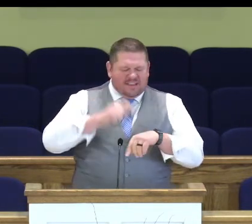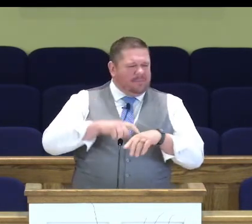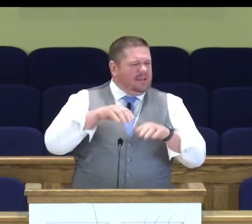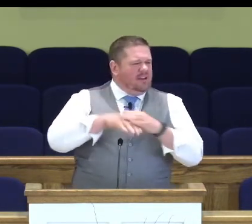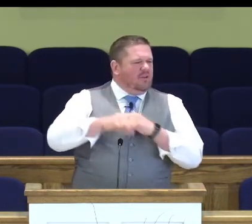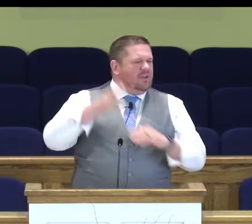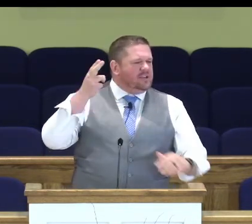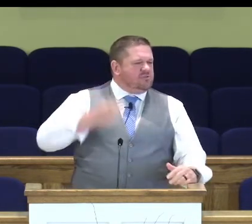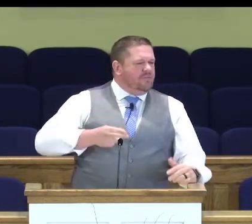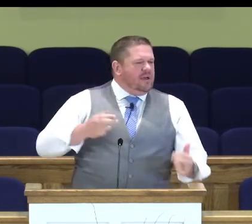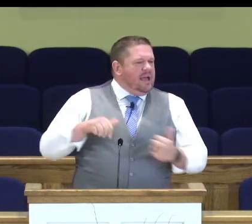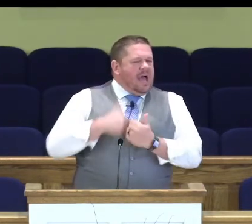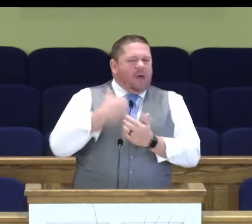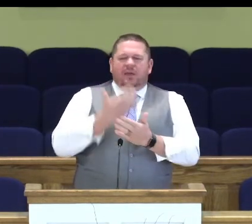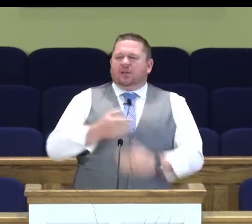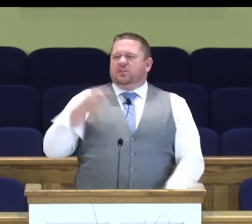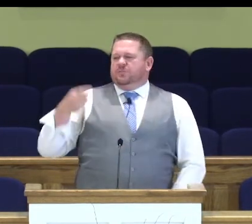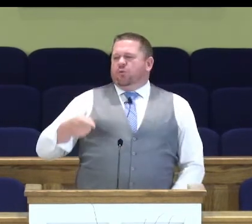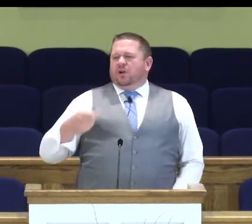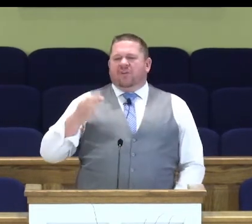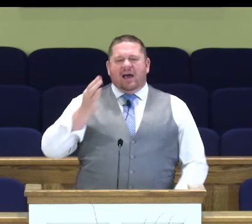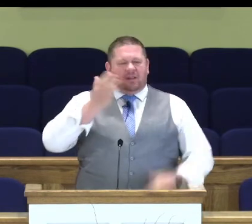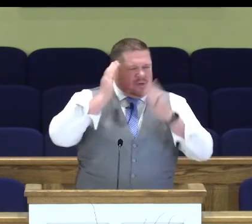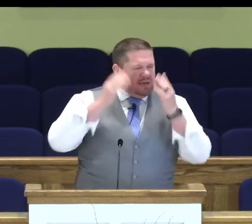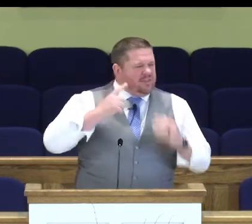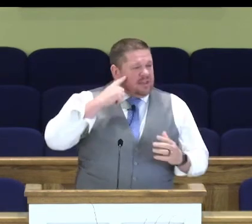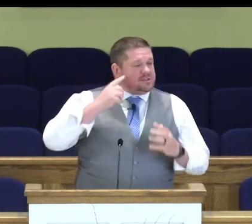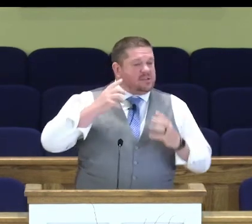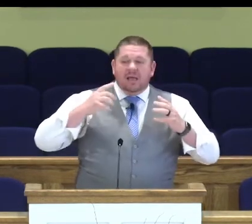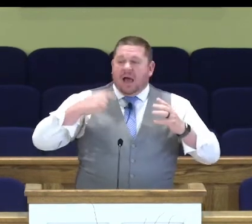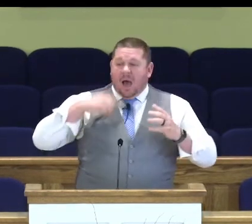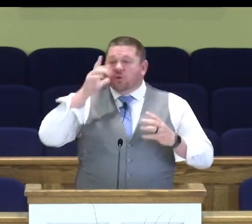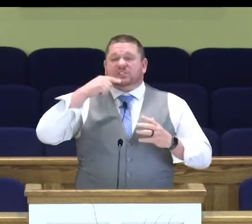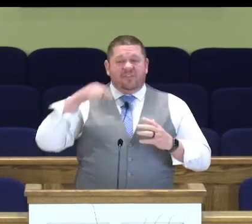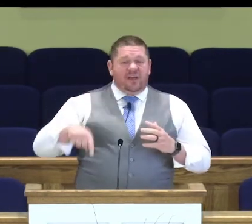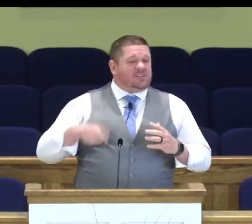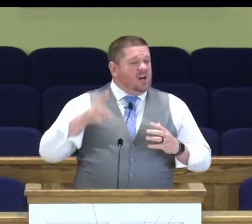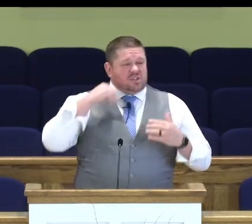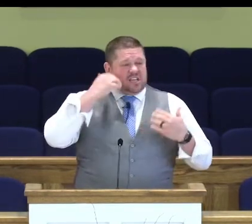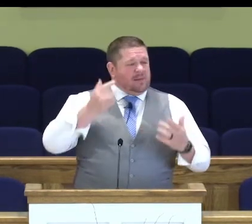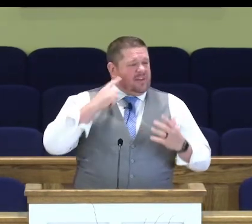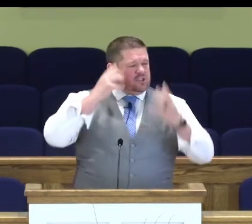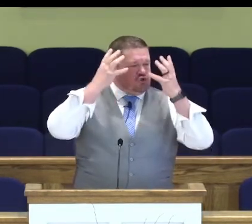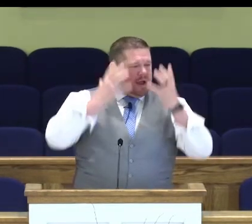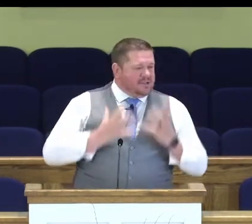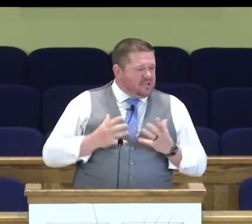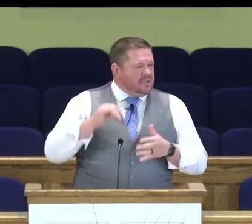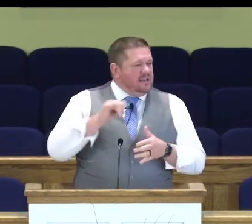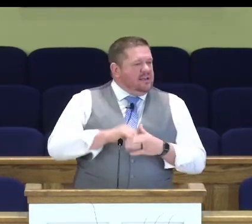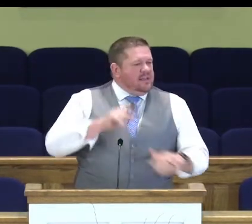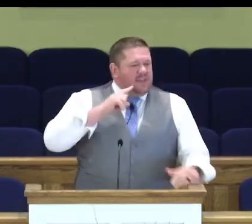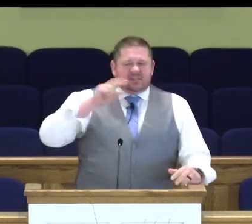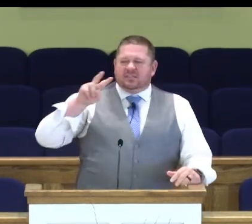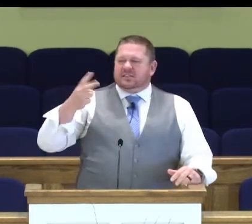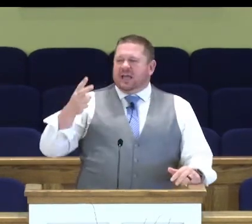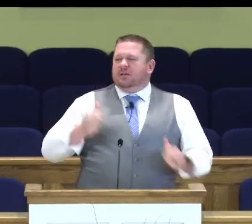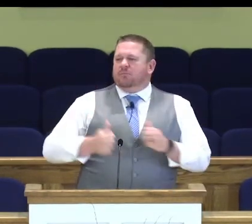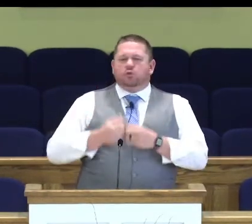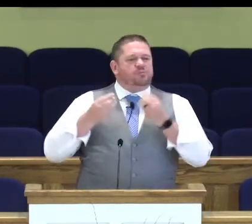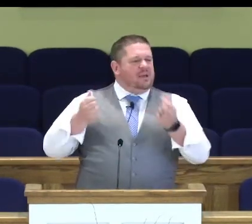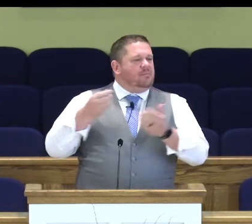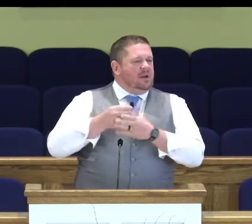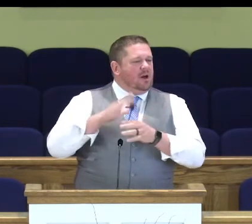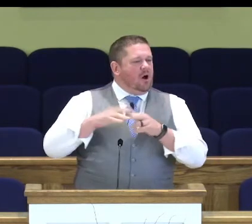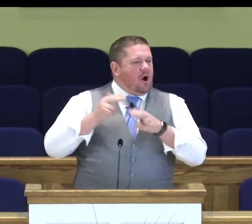don't have time to get into all the history of how we got to this point of Halloween. I think it's, I will say this, unashamed, I think it's a tragedy that is the second